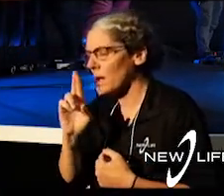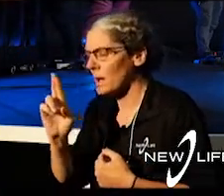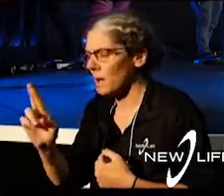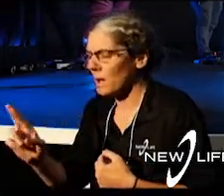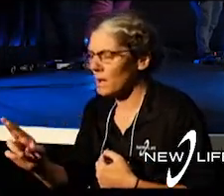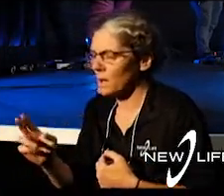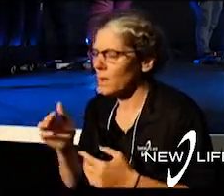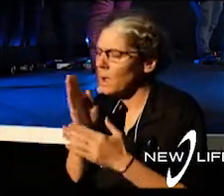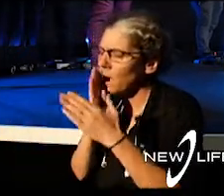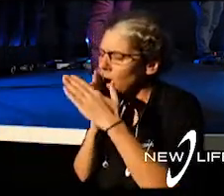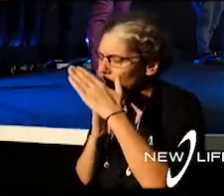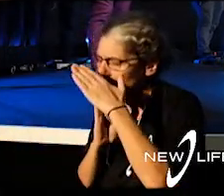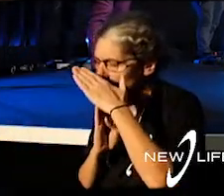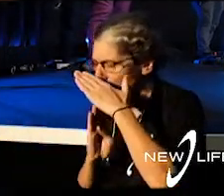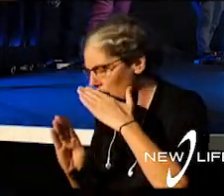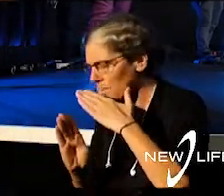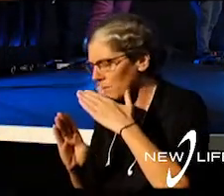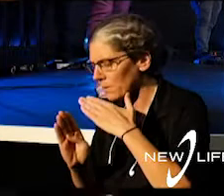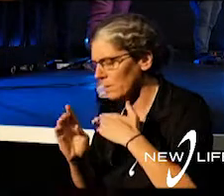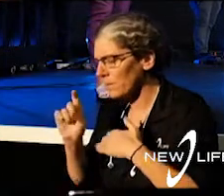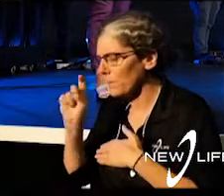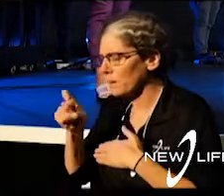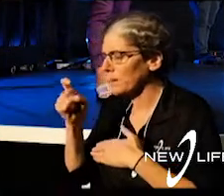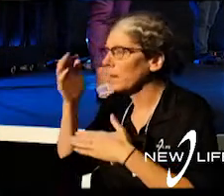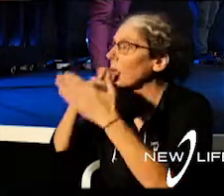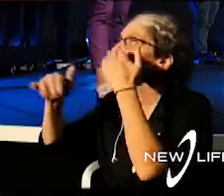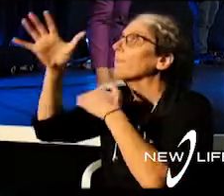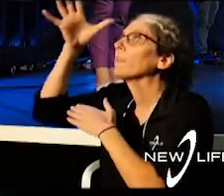so humbled by our need for a Heavenly Father.